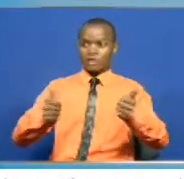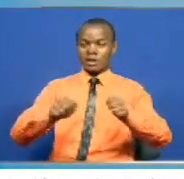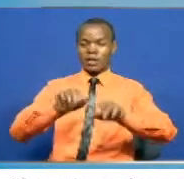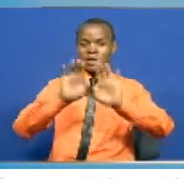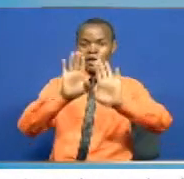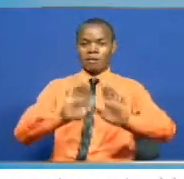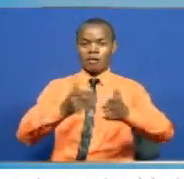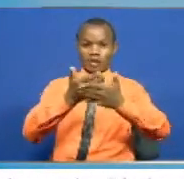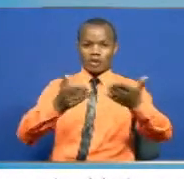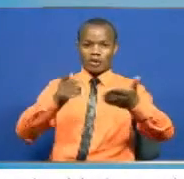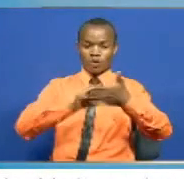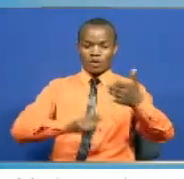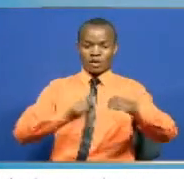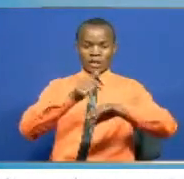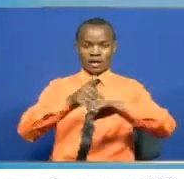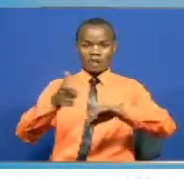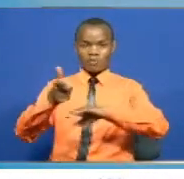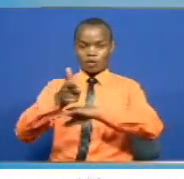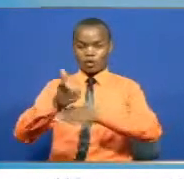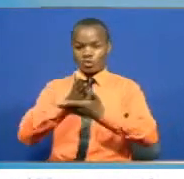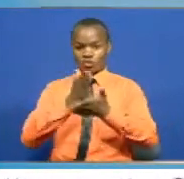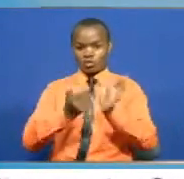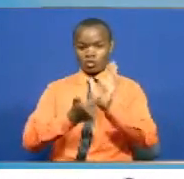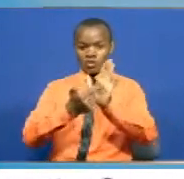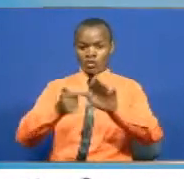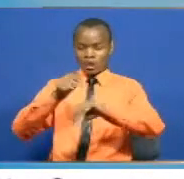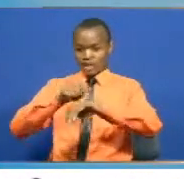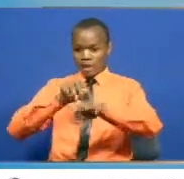video analysis is when you break it down,